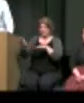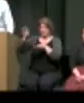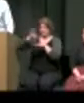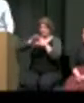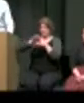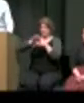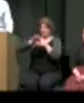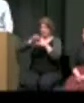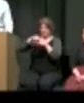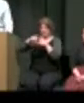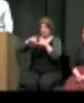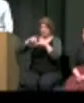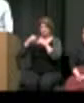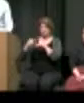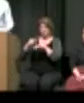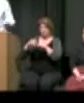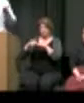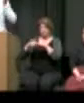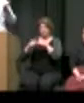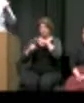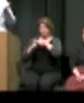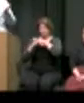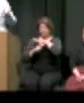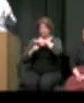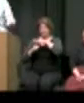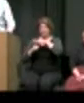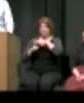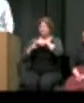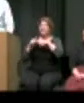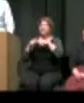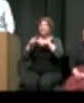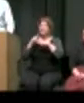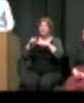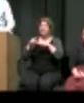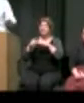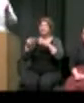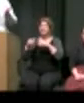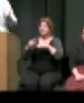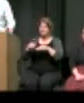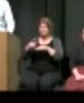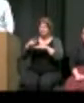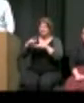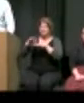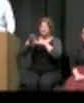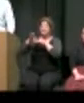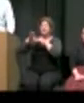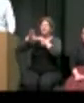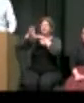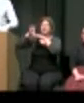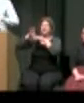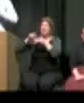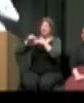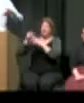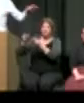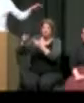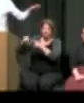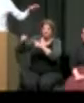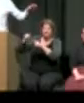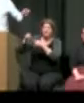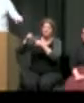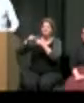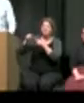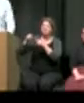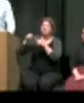needs to be strong, sturdy. Hopefully, as we come up in elevation, we're out of the soft areas. Any rain can